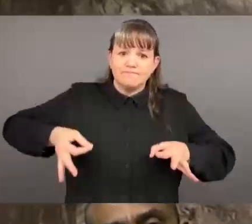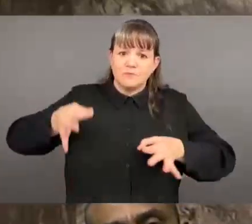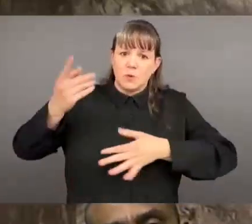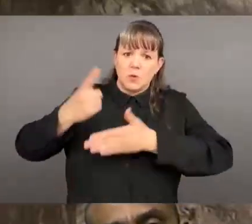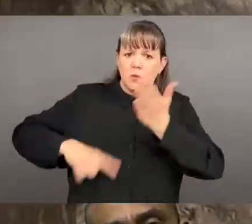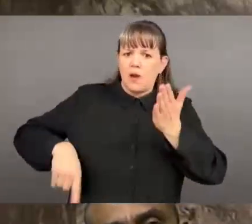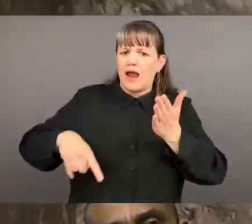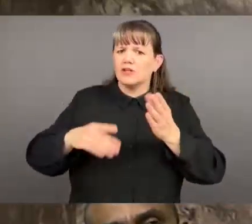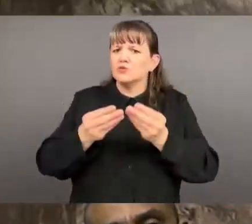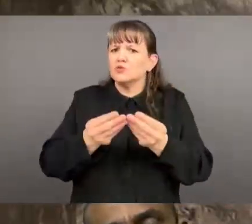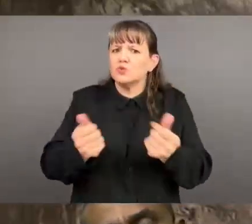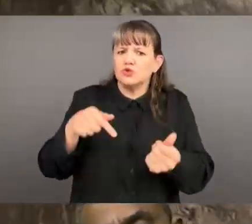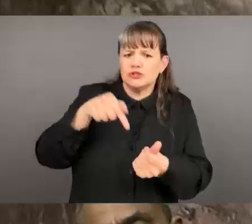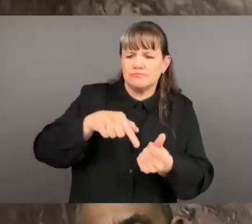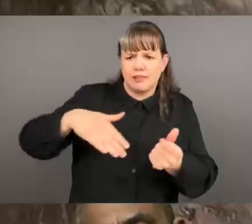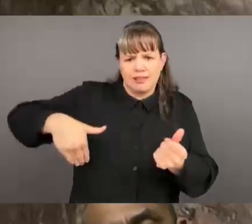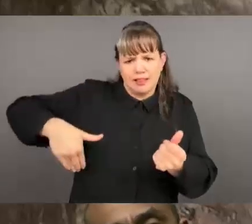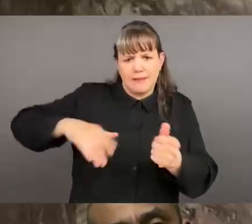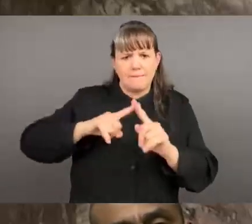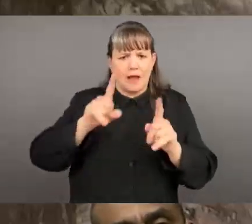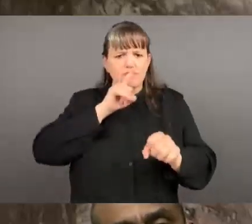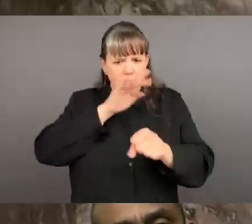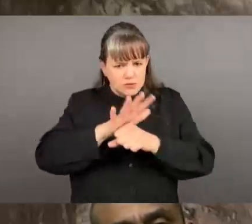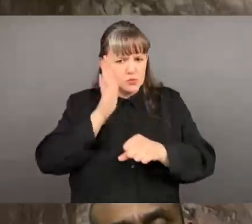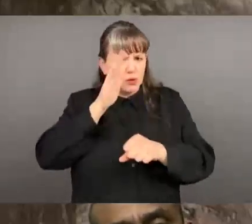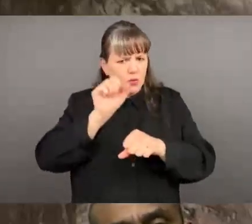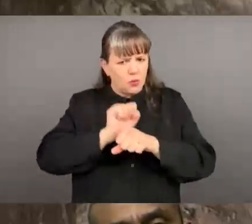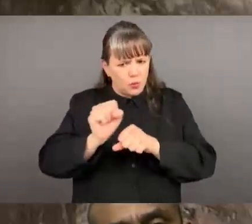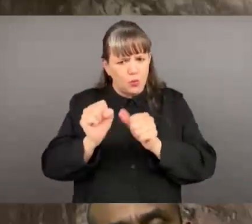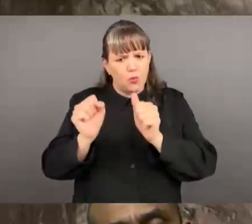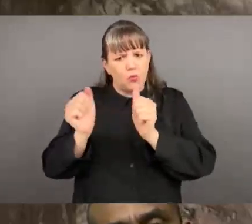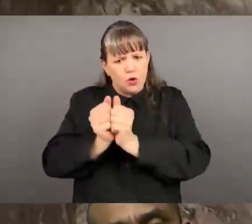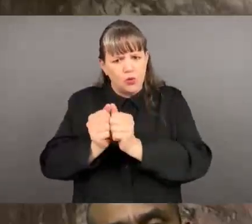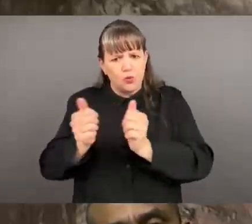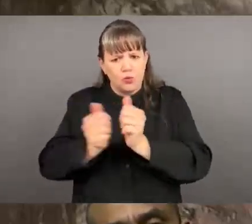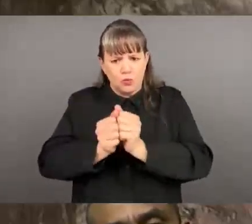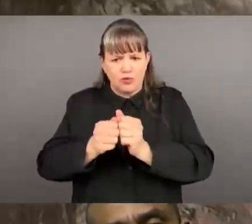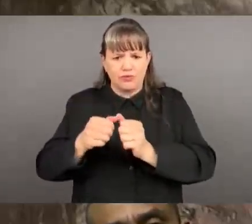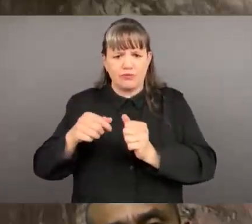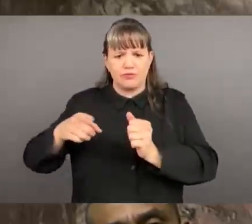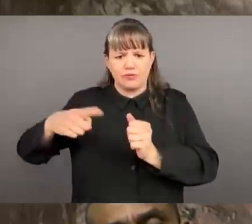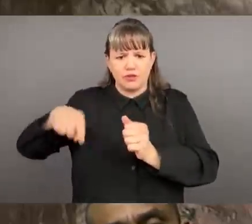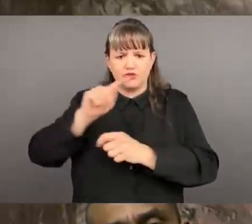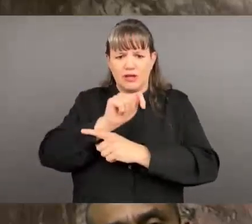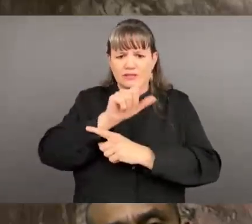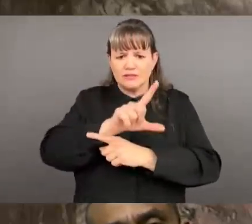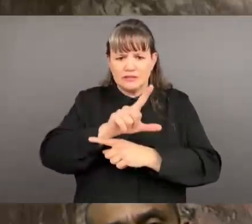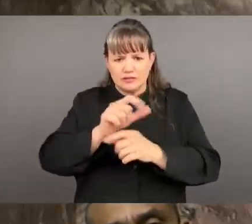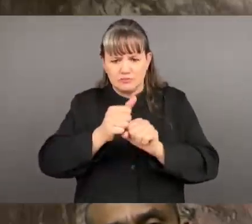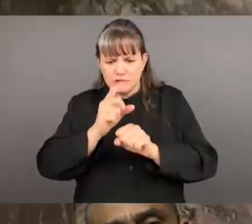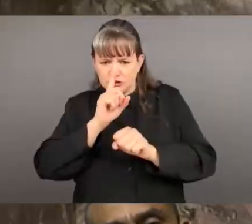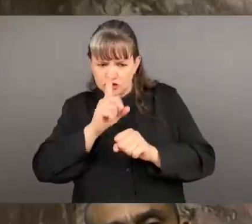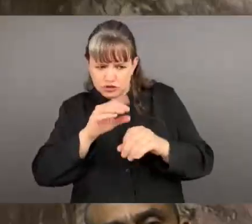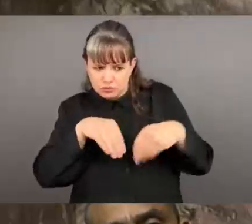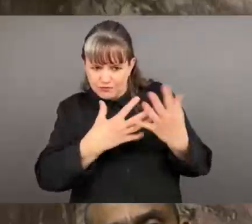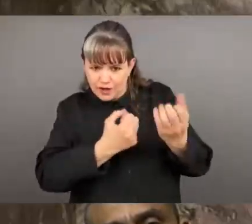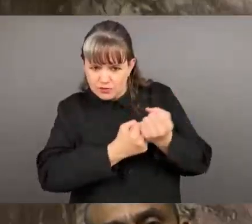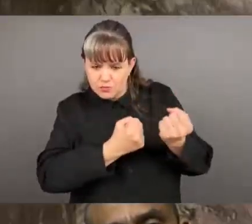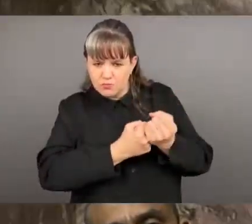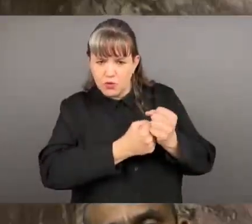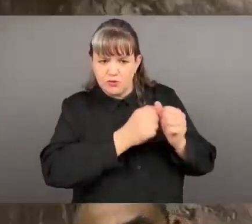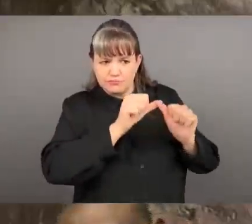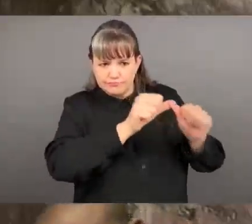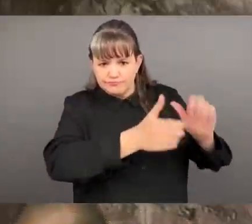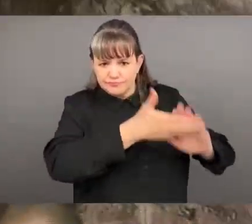that we can put in place operational sustainability for TransLink and also recognize that affordability is key to doing that, and we will